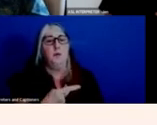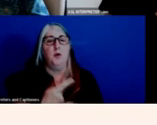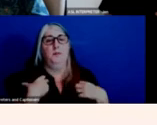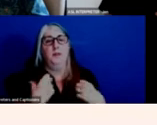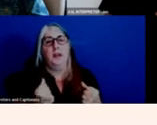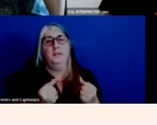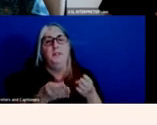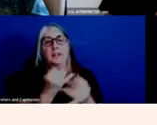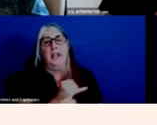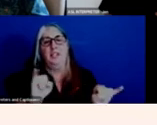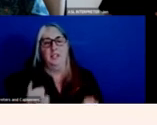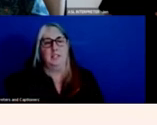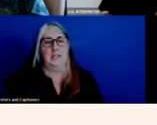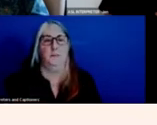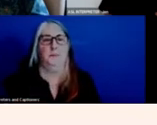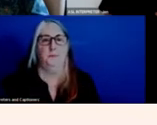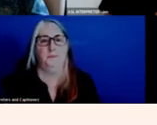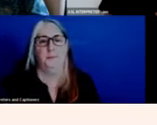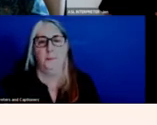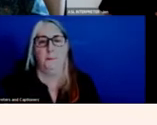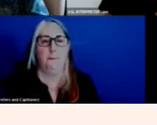a form of recovering agency.